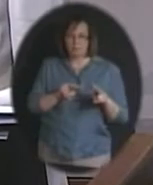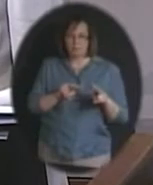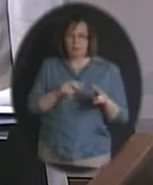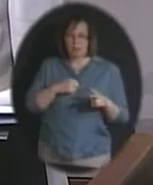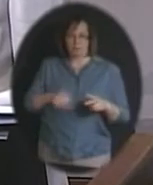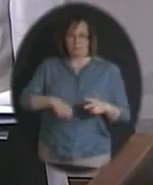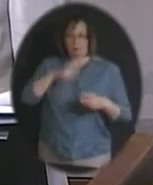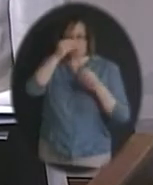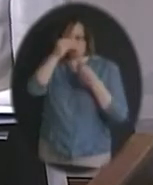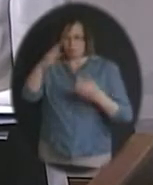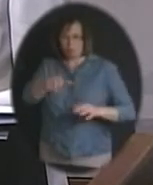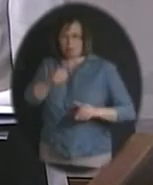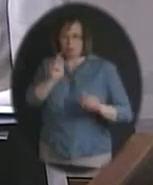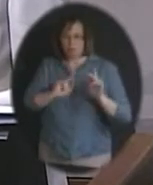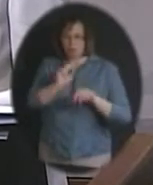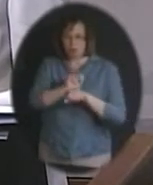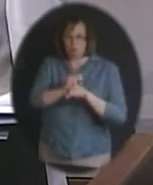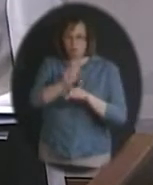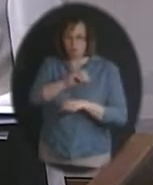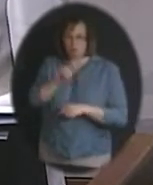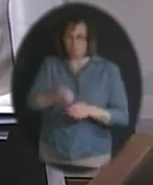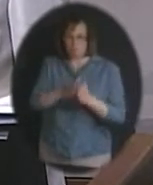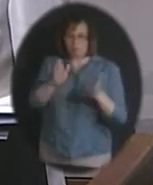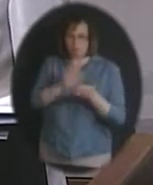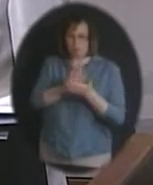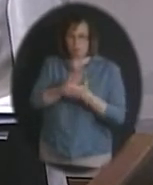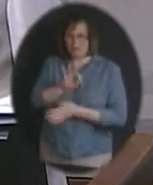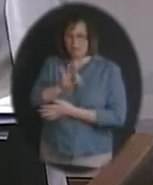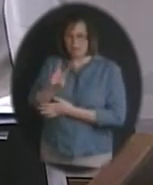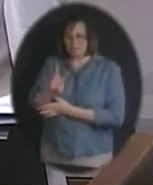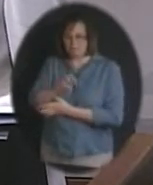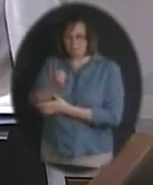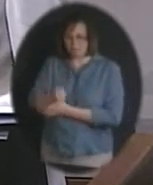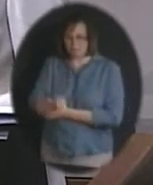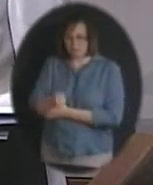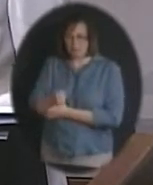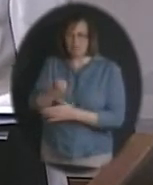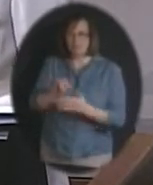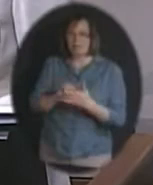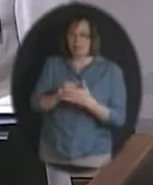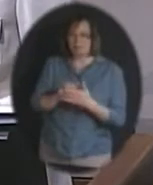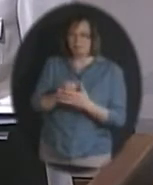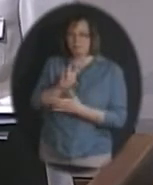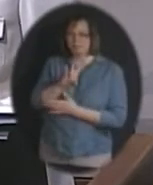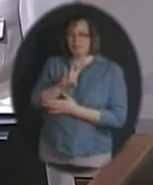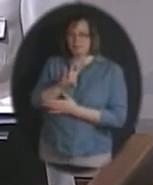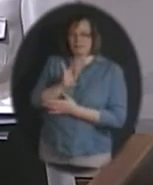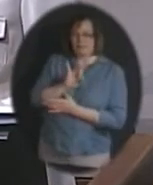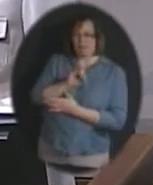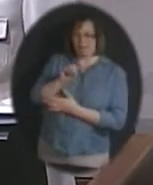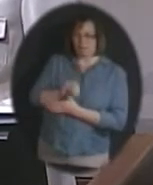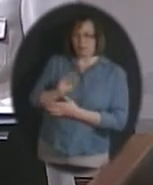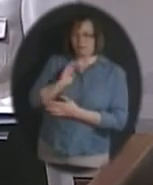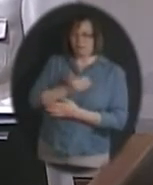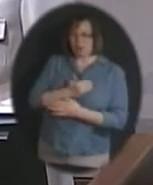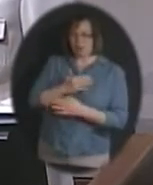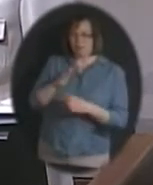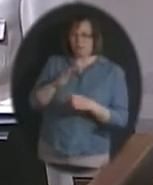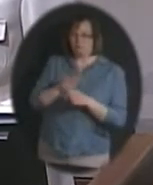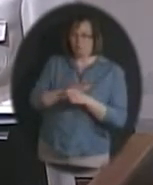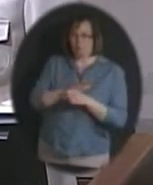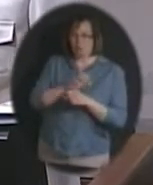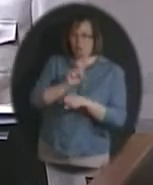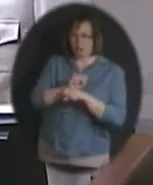to tell others that I work for the Olathe Public Schools, 96%, and that was 78% of our entire working